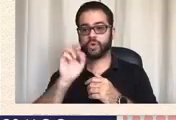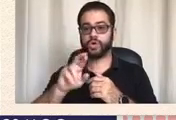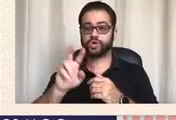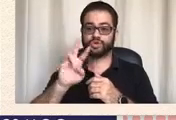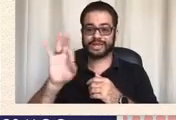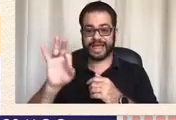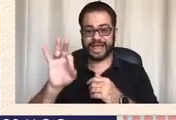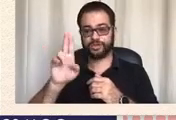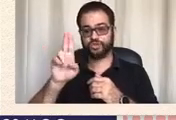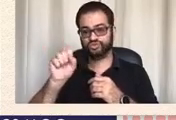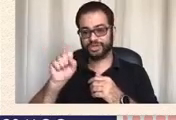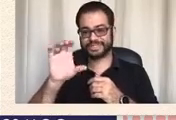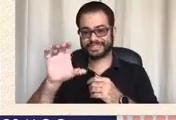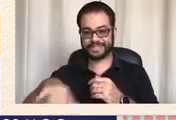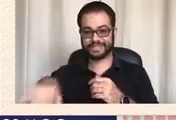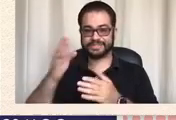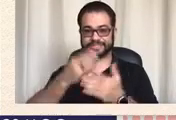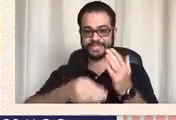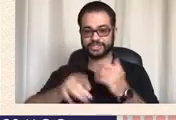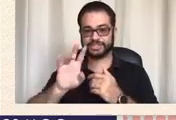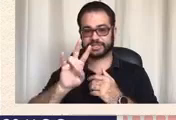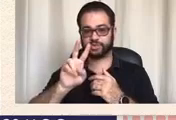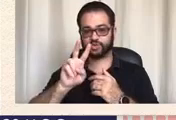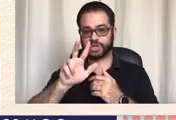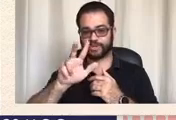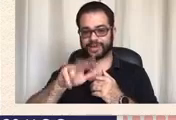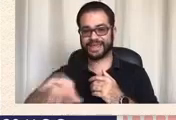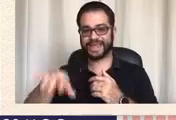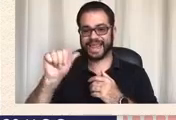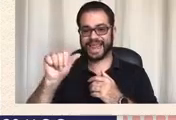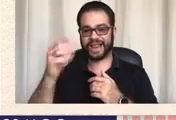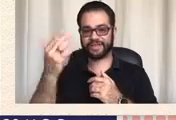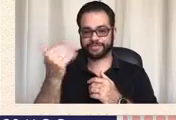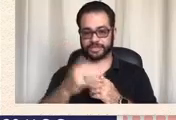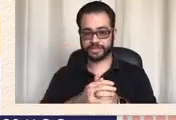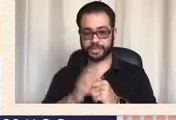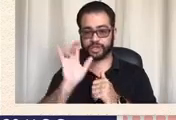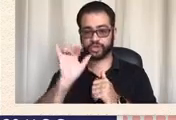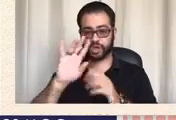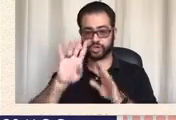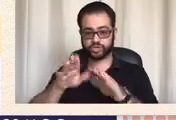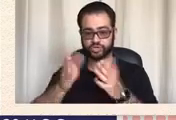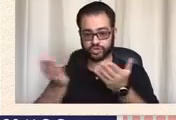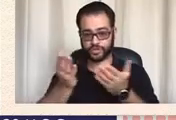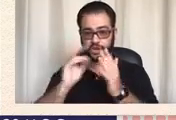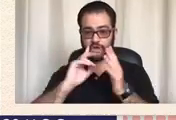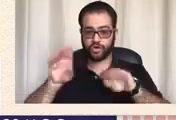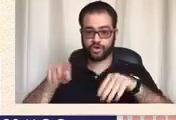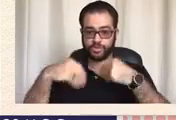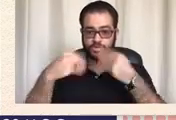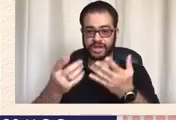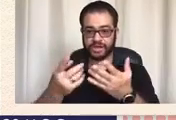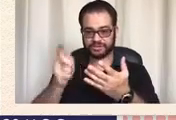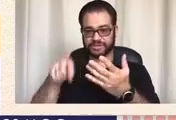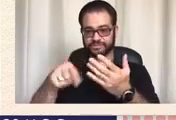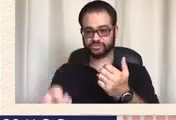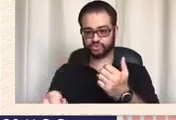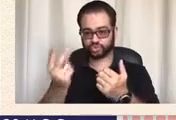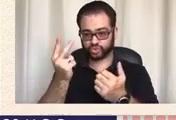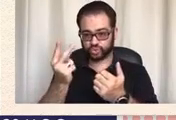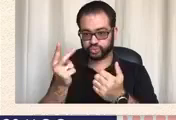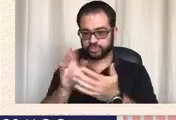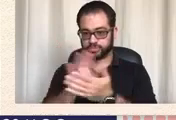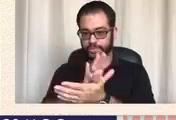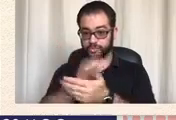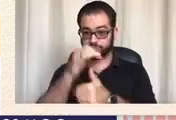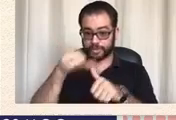723 A15. The services are provided pursuant to two documents. Again, you saw that I told you it was going to be a switcheroo,